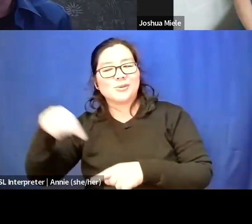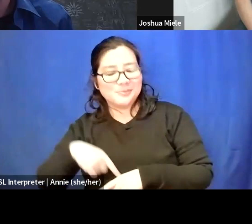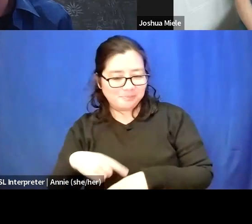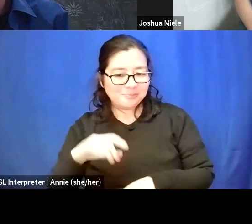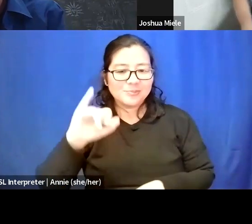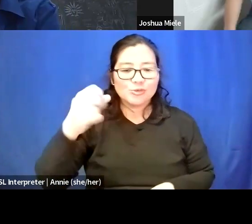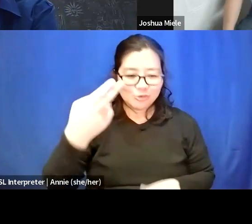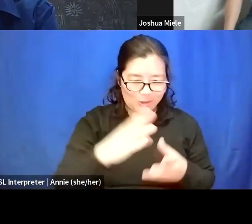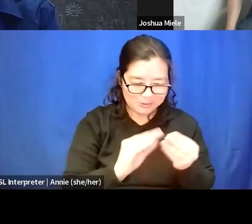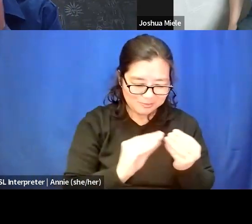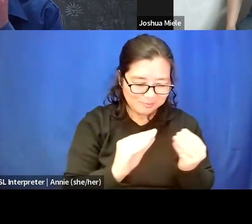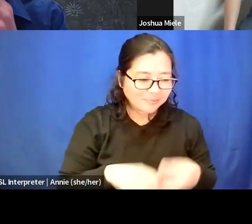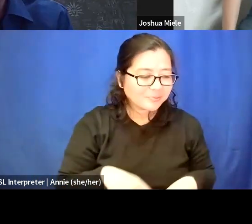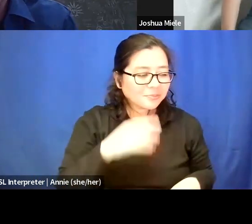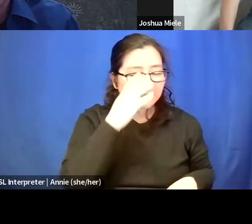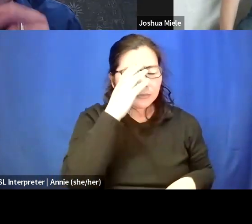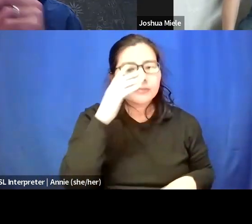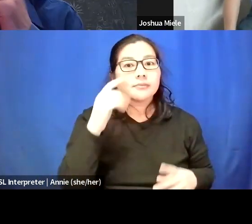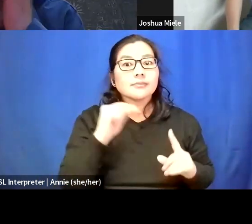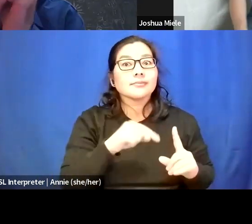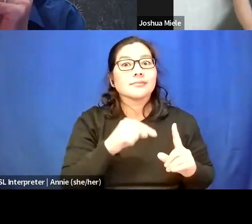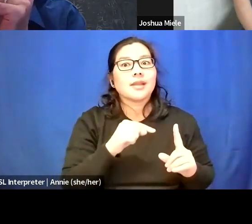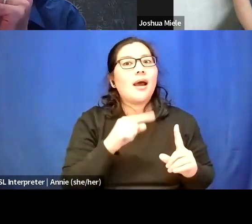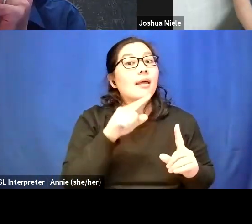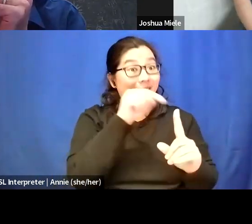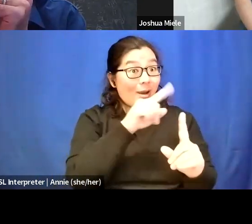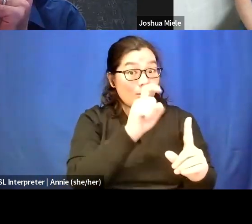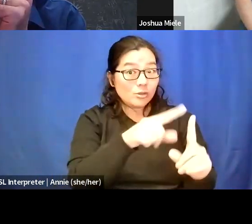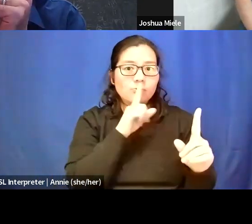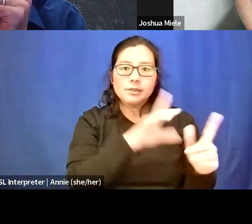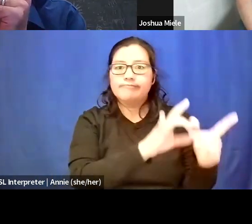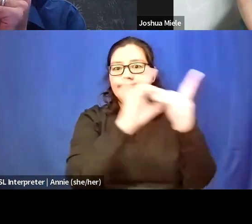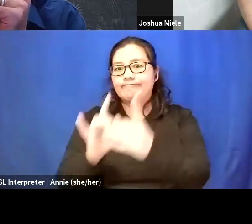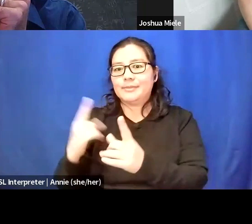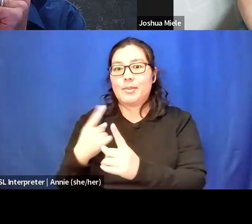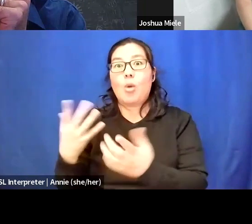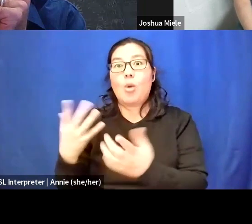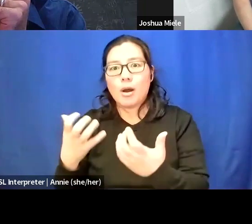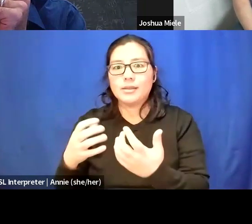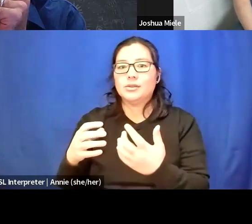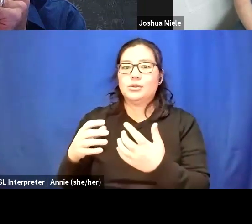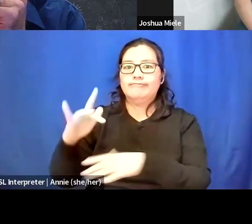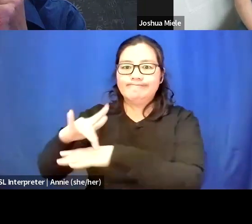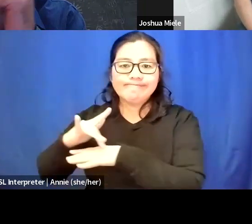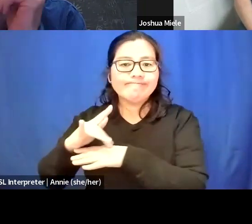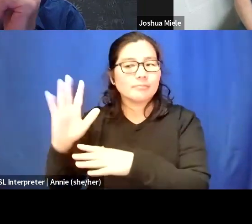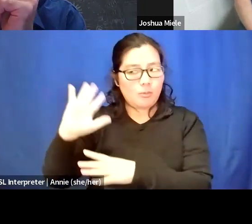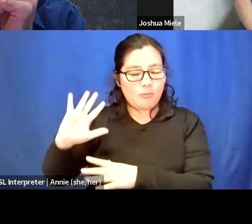mean, and this gets to something that I really wanted to mention earlier, which is that we've been really privileging the